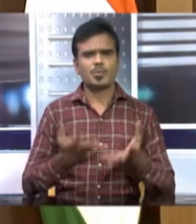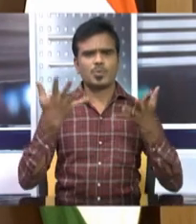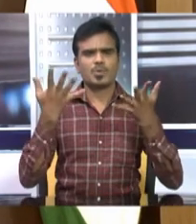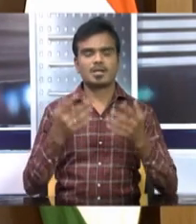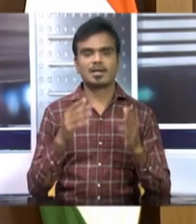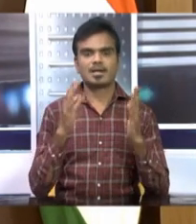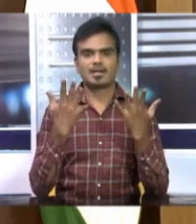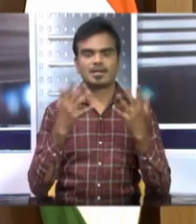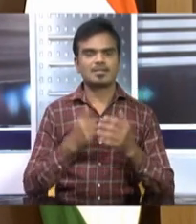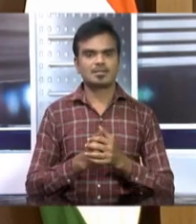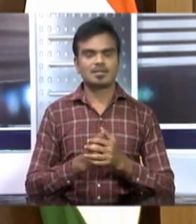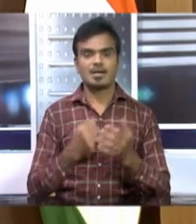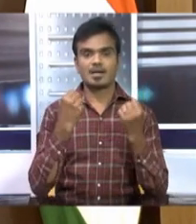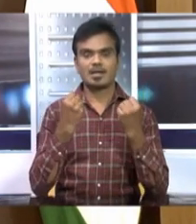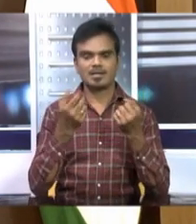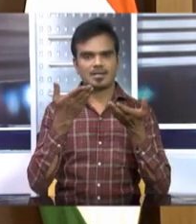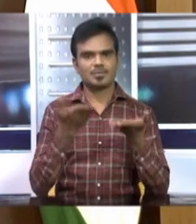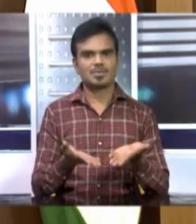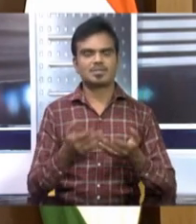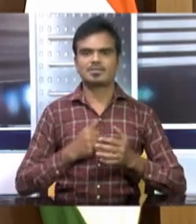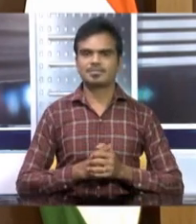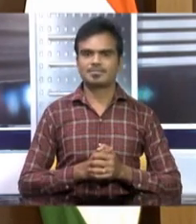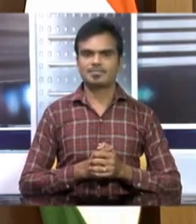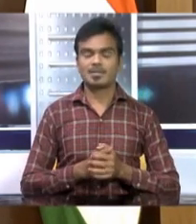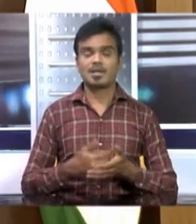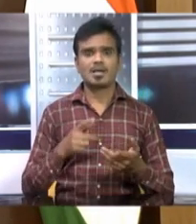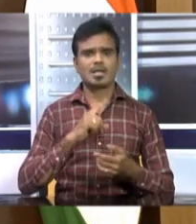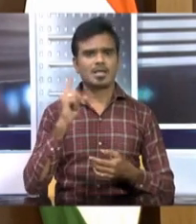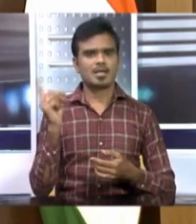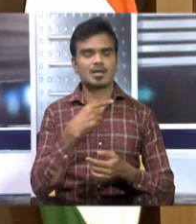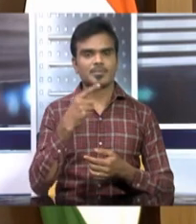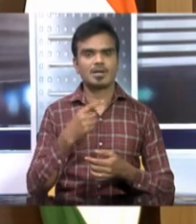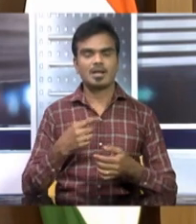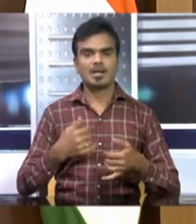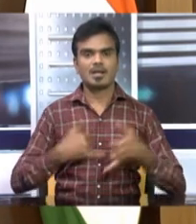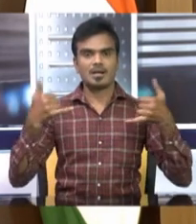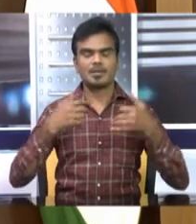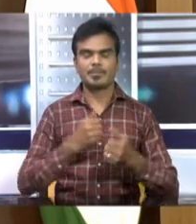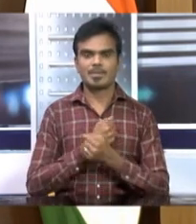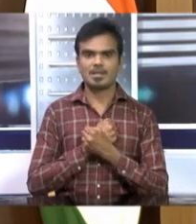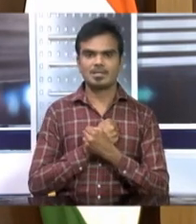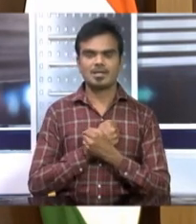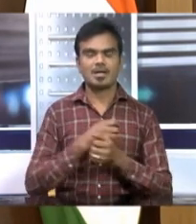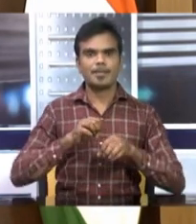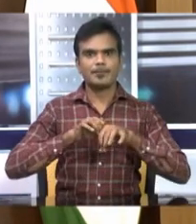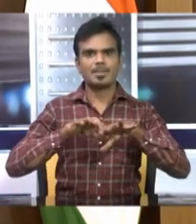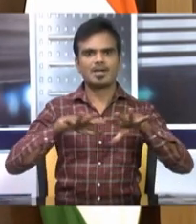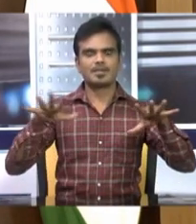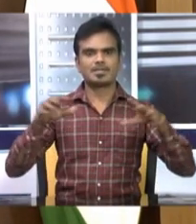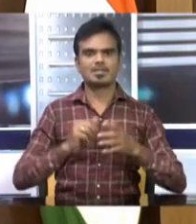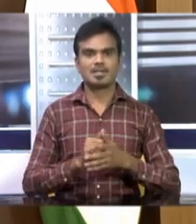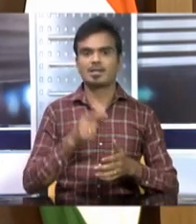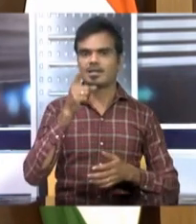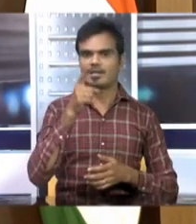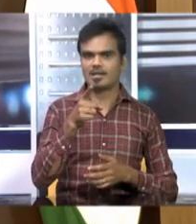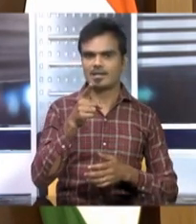karangalin atral ingu ulladu engum natu patru parivi ulladu